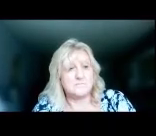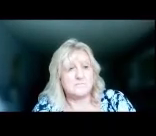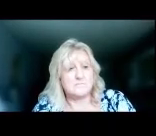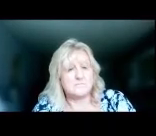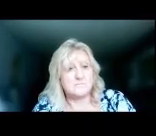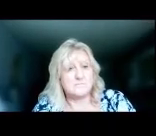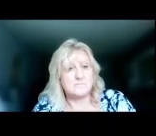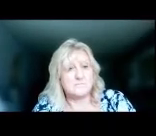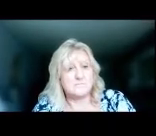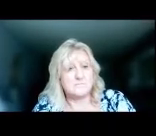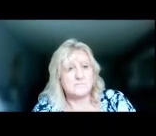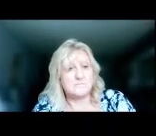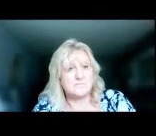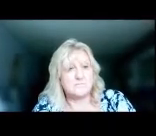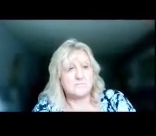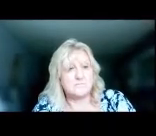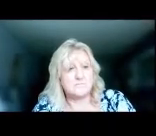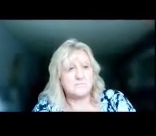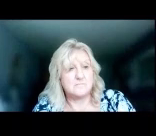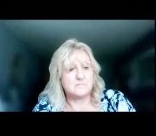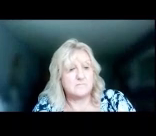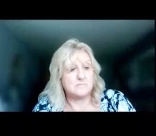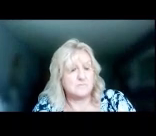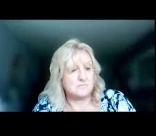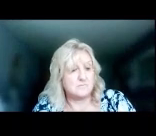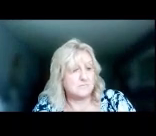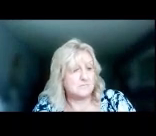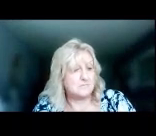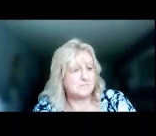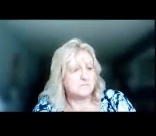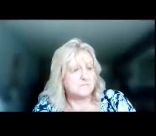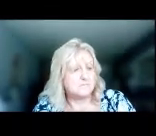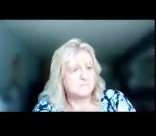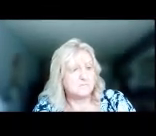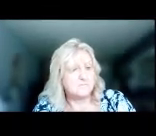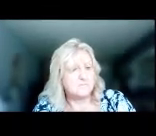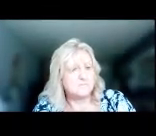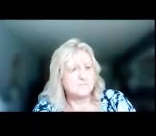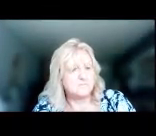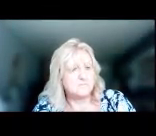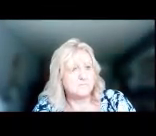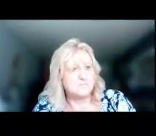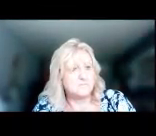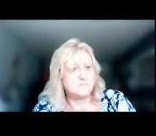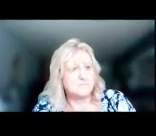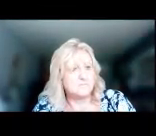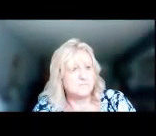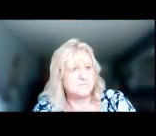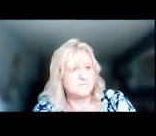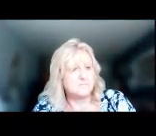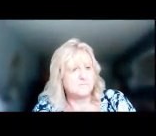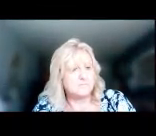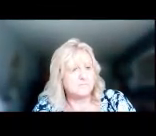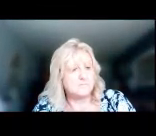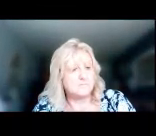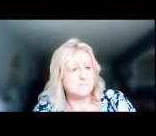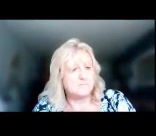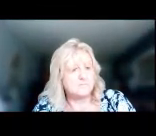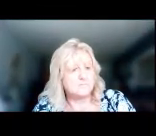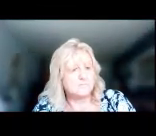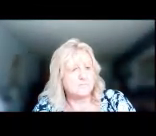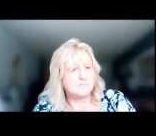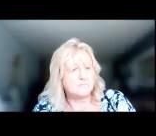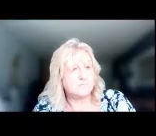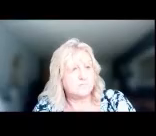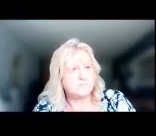apologies, I can't answer that question for you, I'm afraid. That's no problem. Thank you ever so much anyway. Okay. Yeah. Thanks, Kathy.